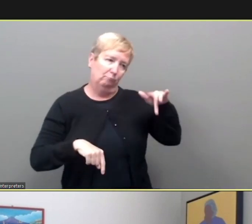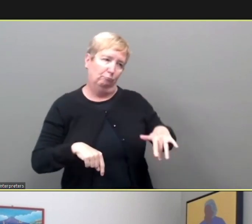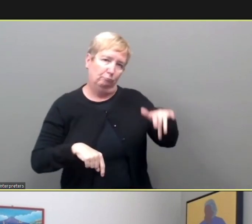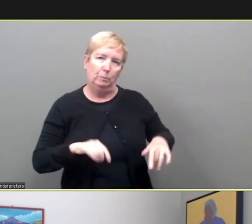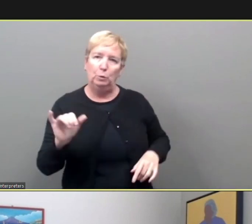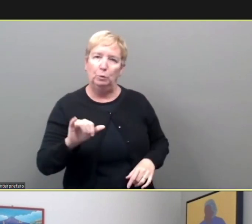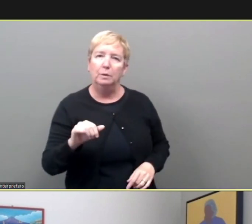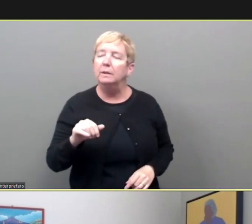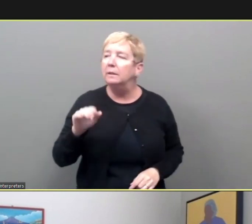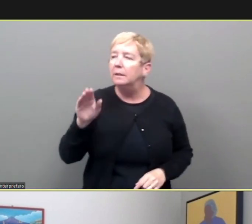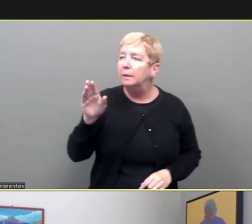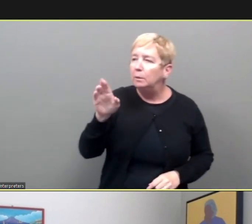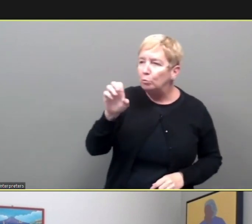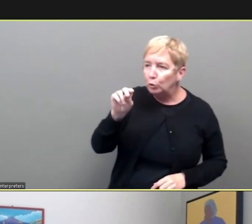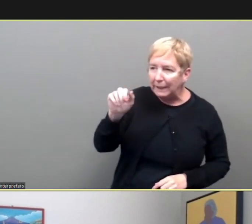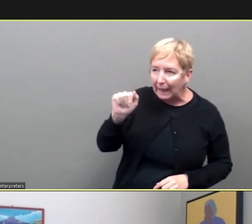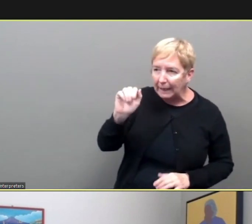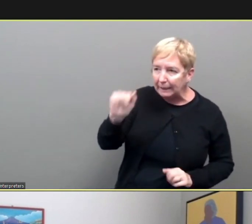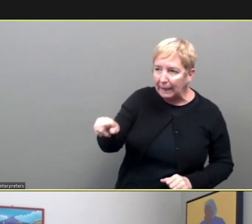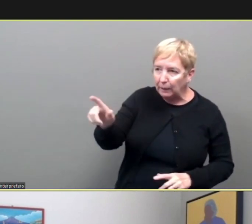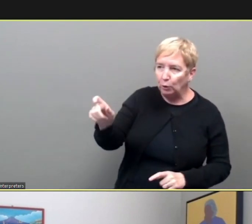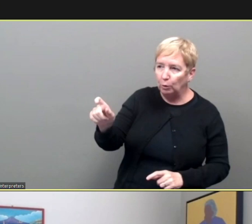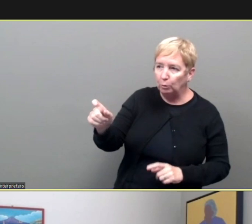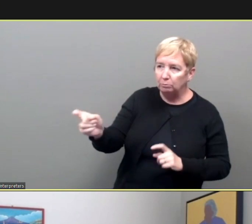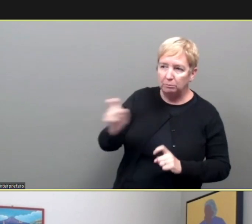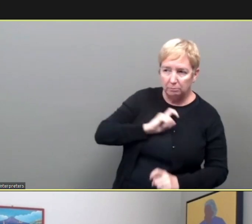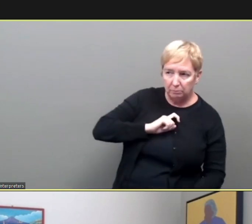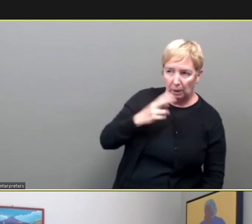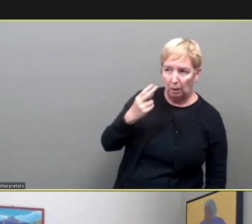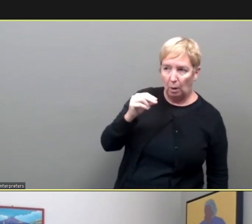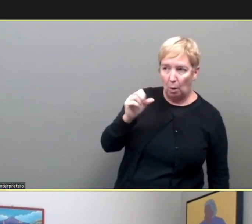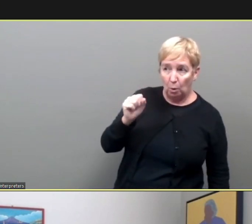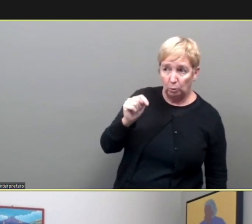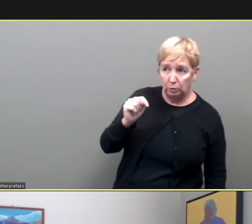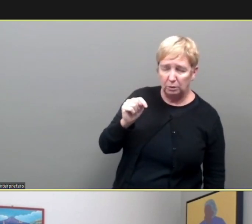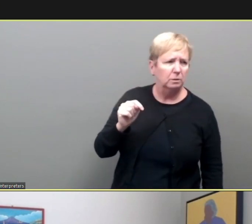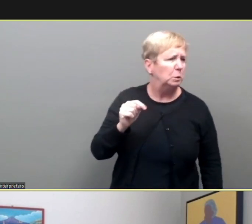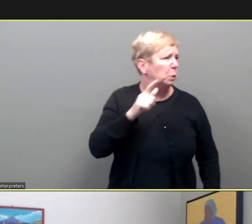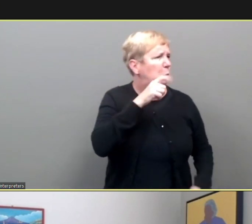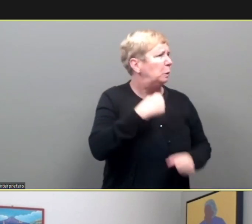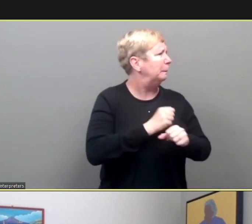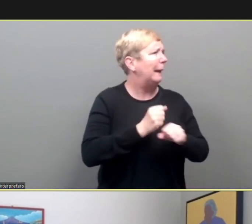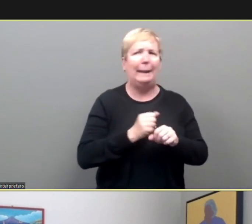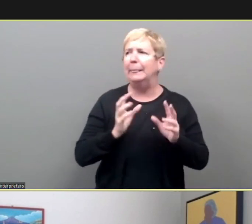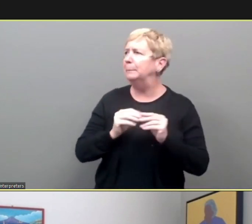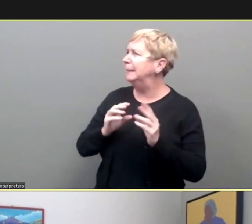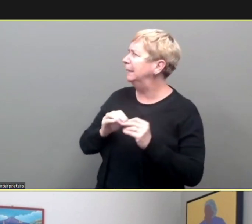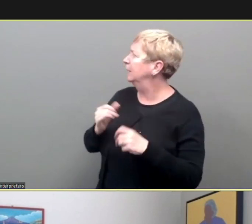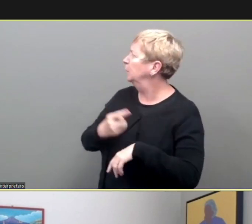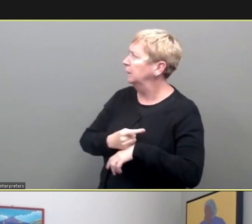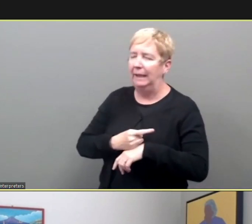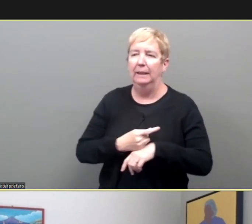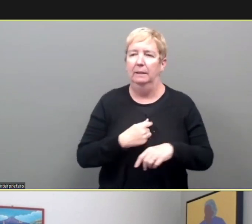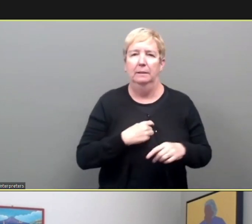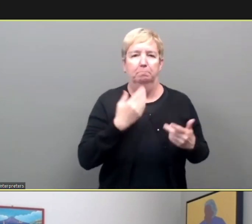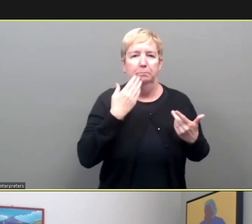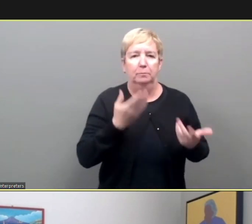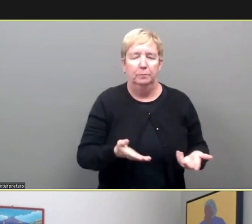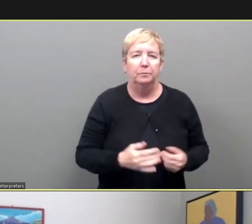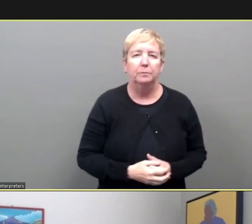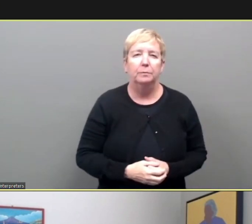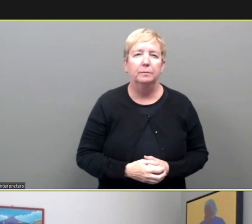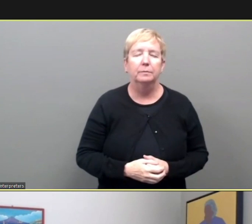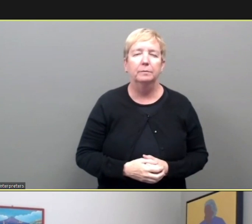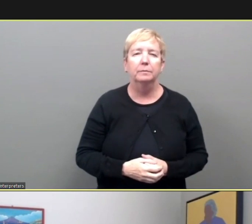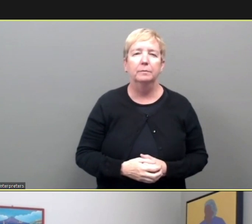are you able to, I'm not sure who created the DOH Comms name when they